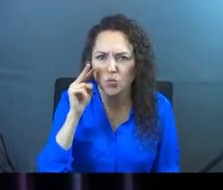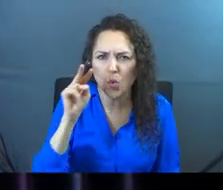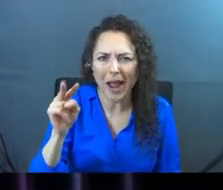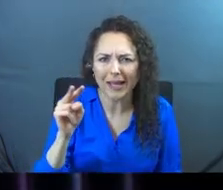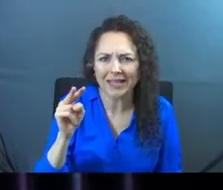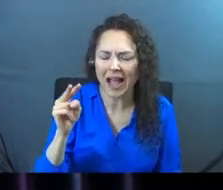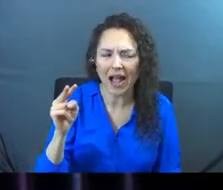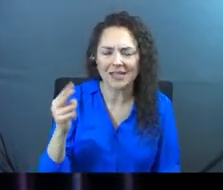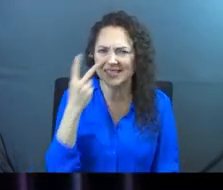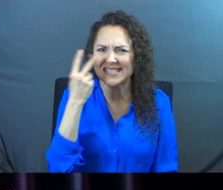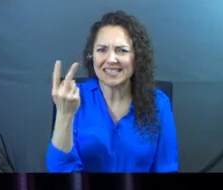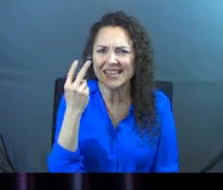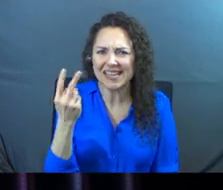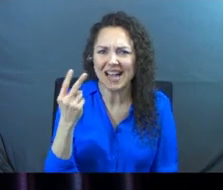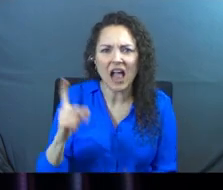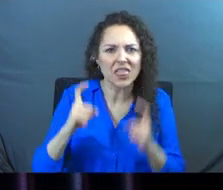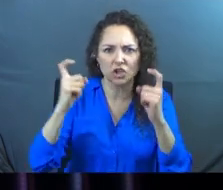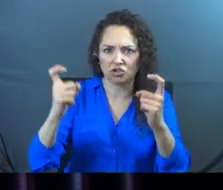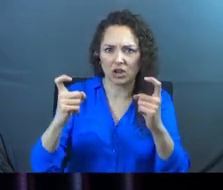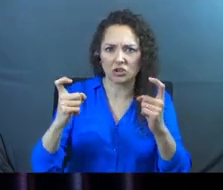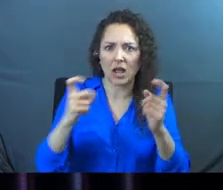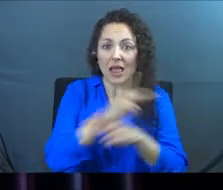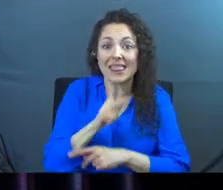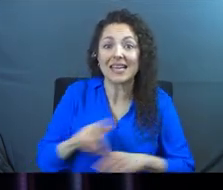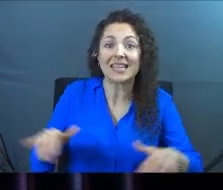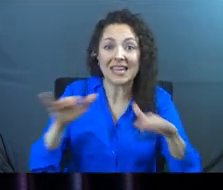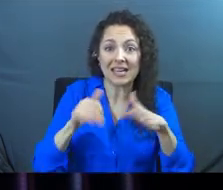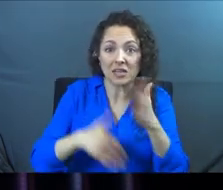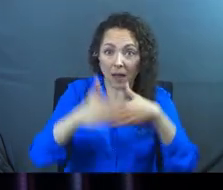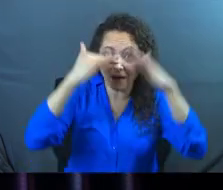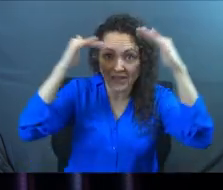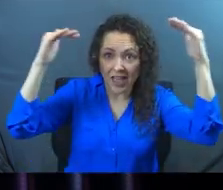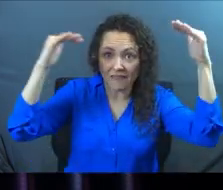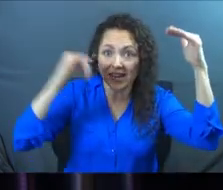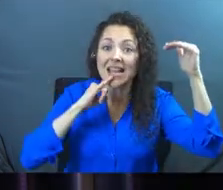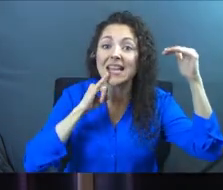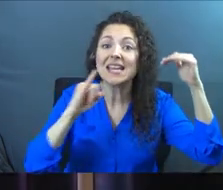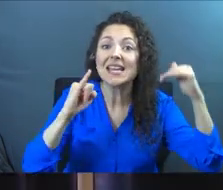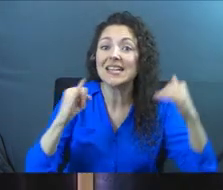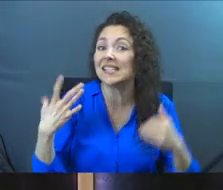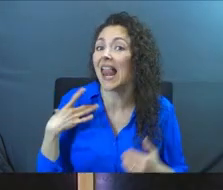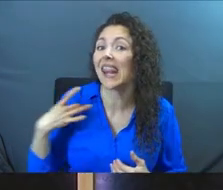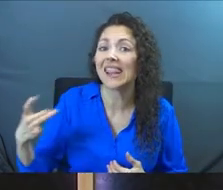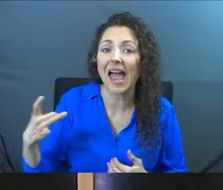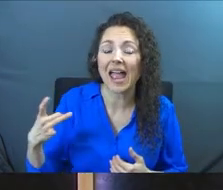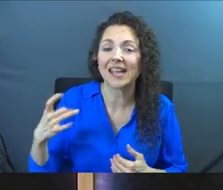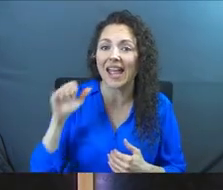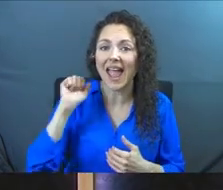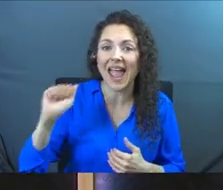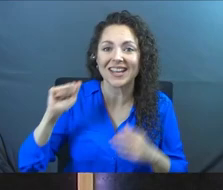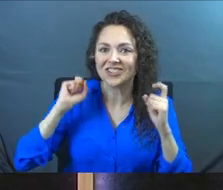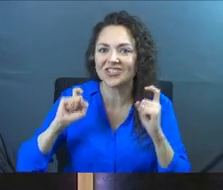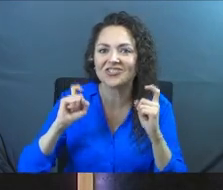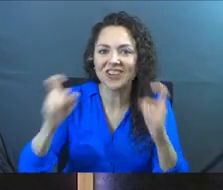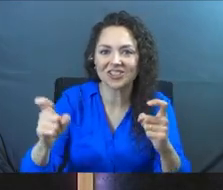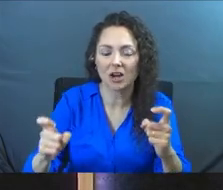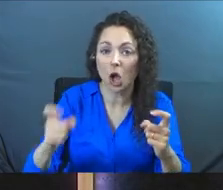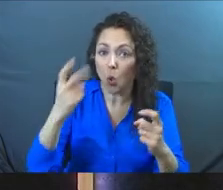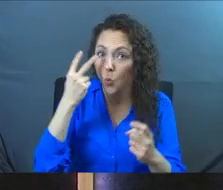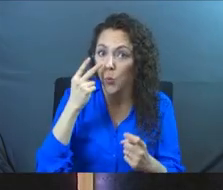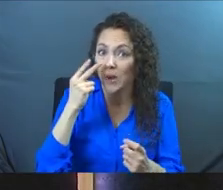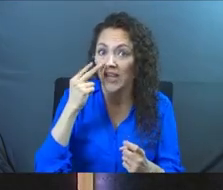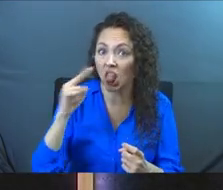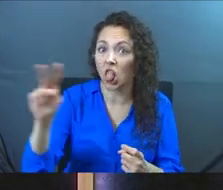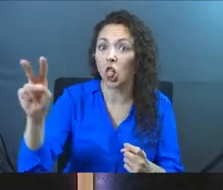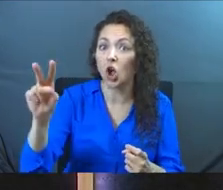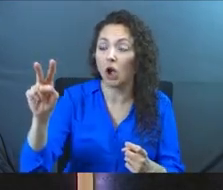The kingdom of heaven is like a treasure. Yes, it is. This incredible reality we get to live in now and look forward to. This thing that